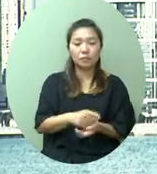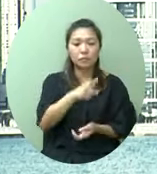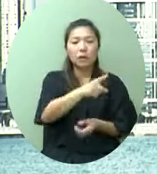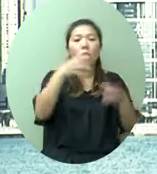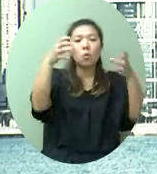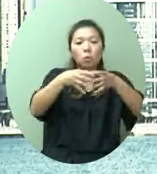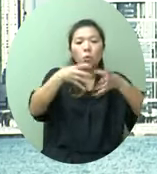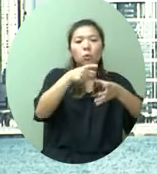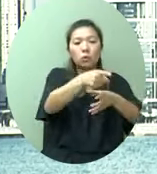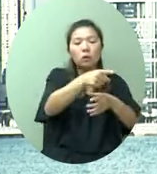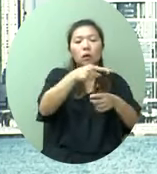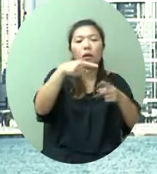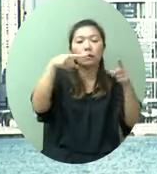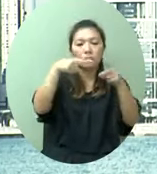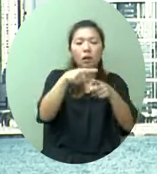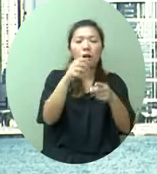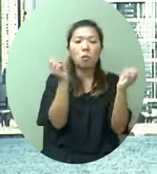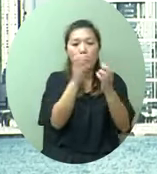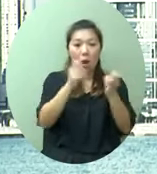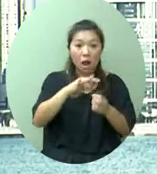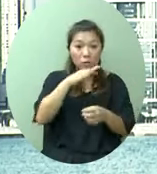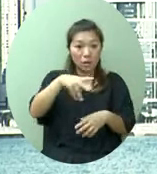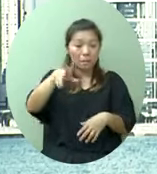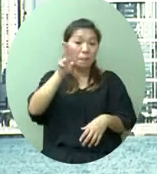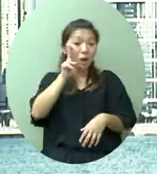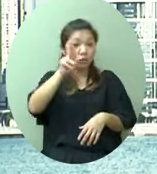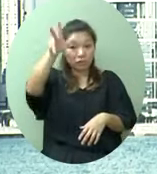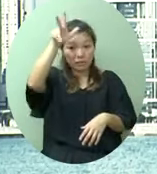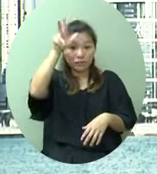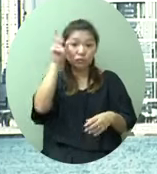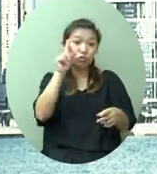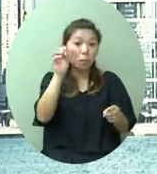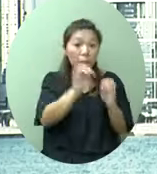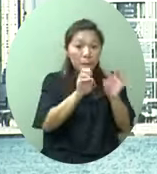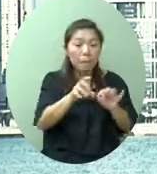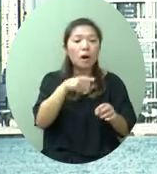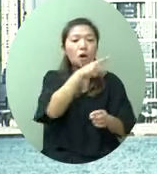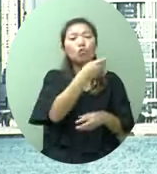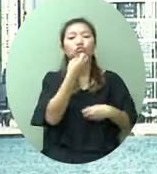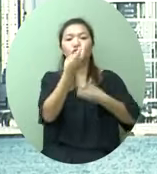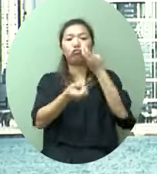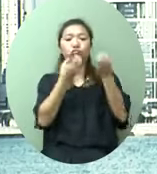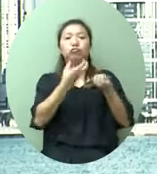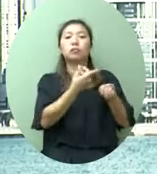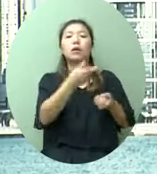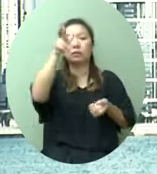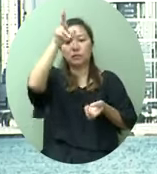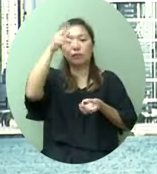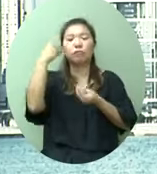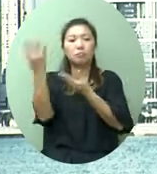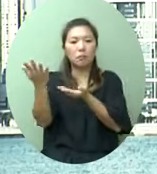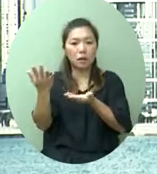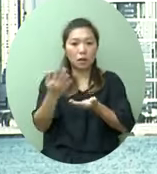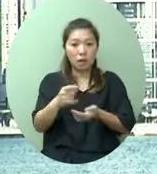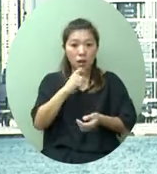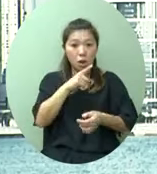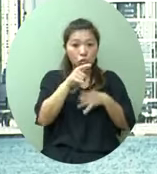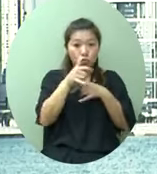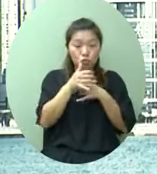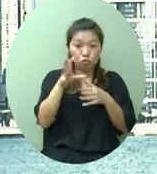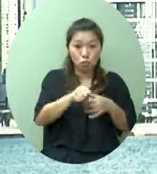being asked by the government and also to advise on the use of funds when being asked by the government. Now, the third